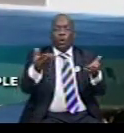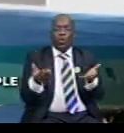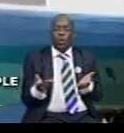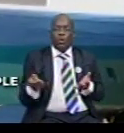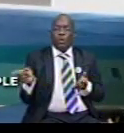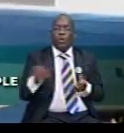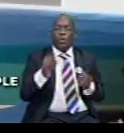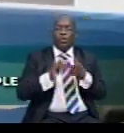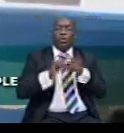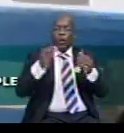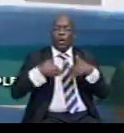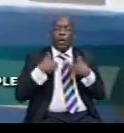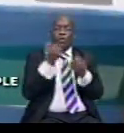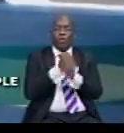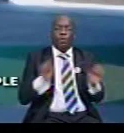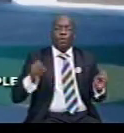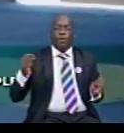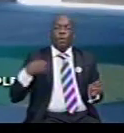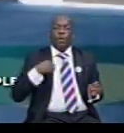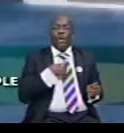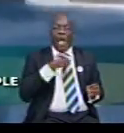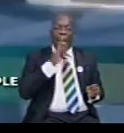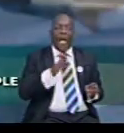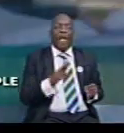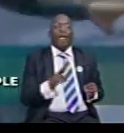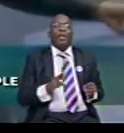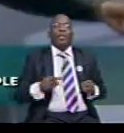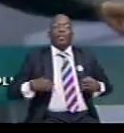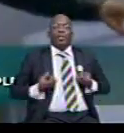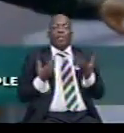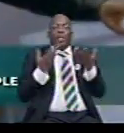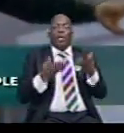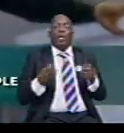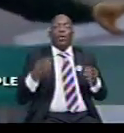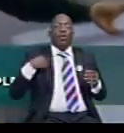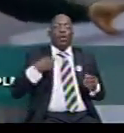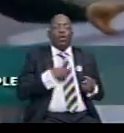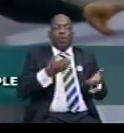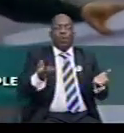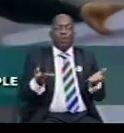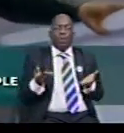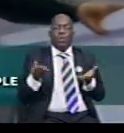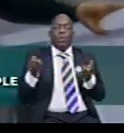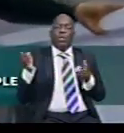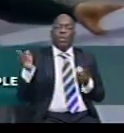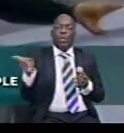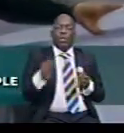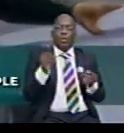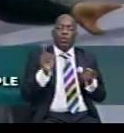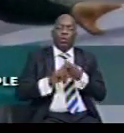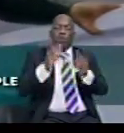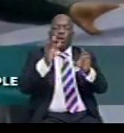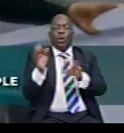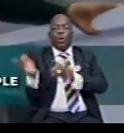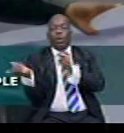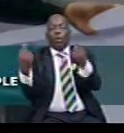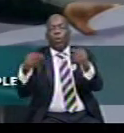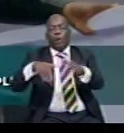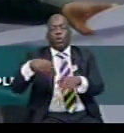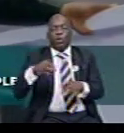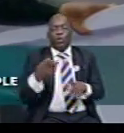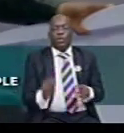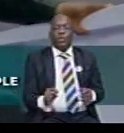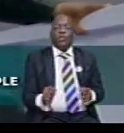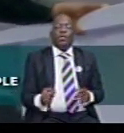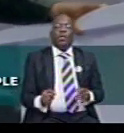We're so eager, we want them to get out of the broad way and come to the narrow way, the